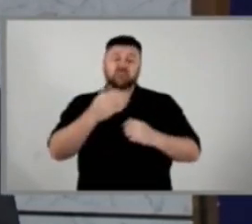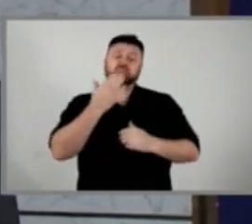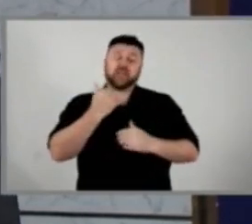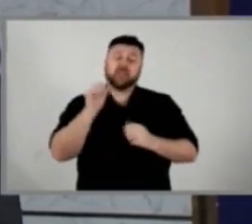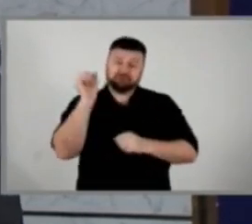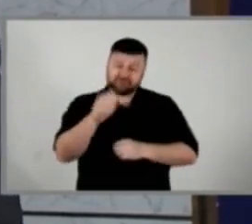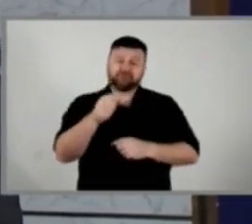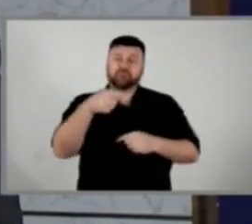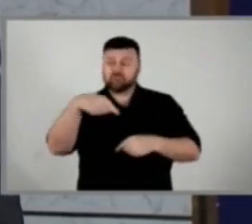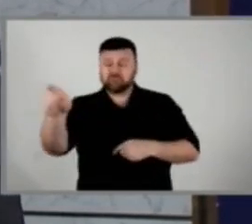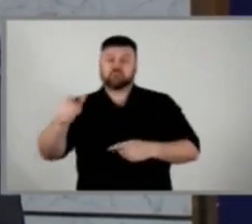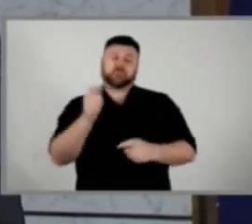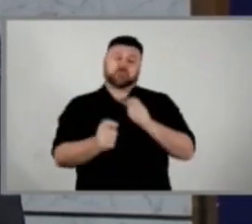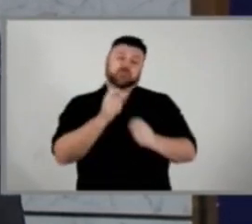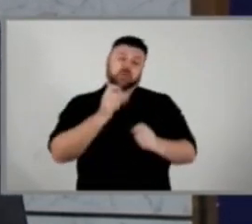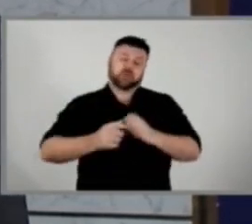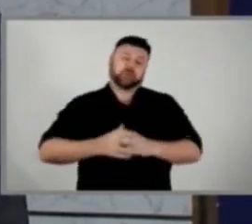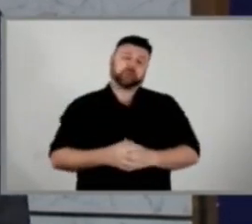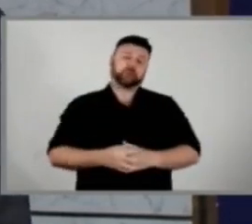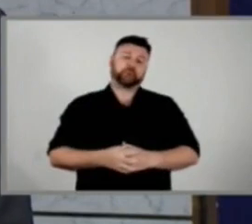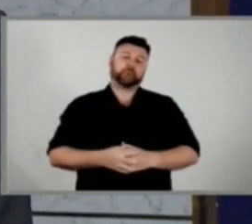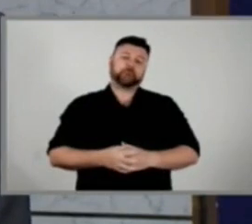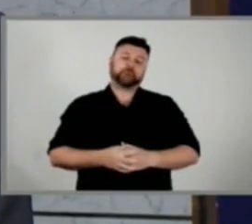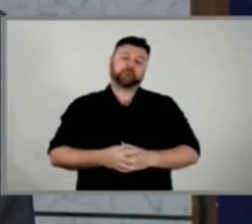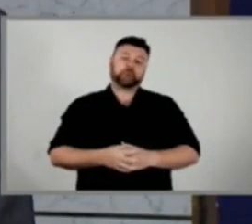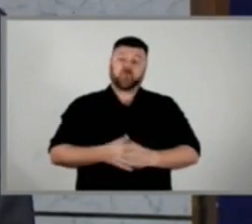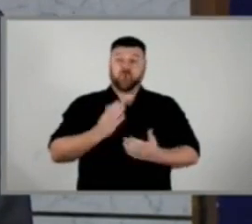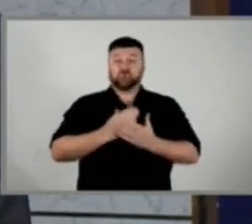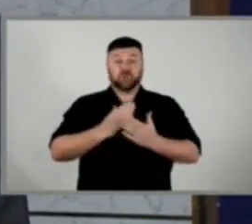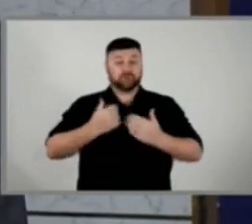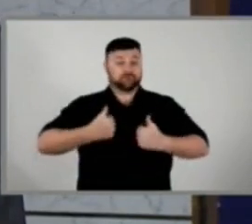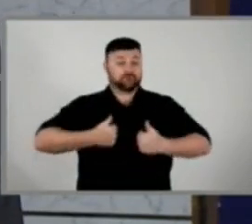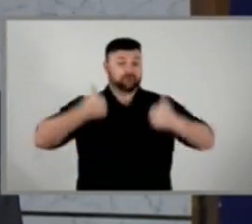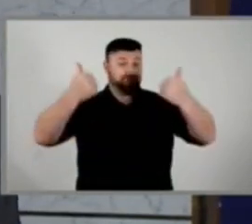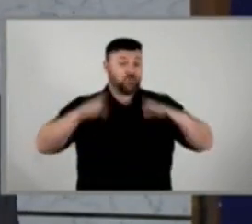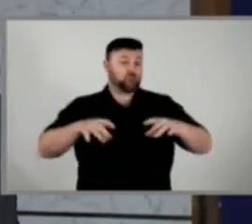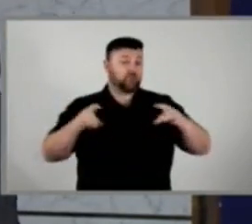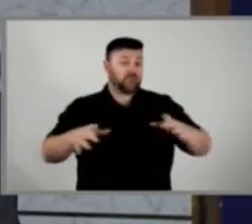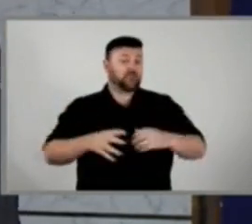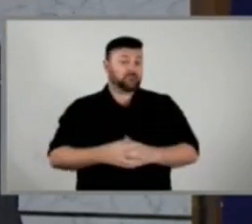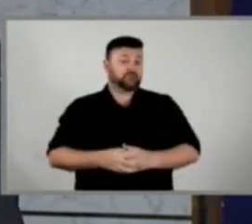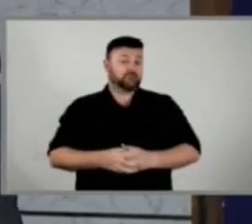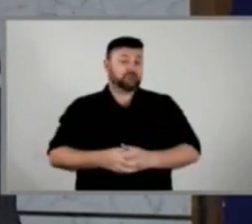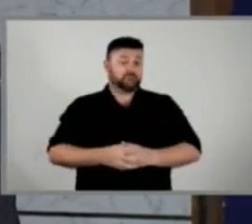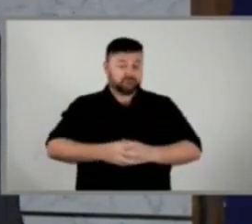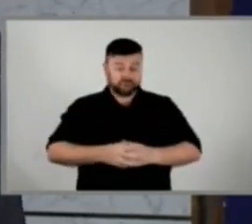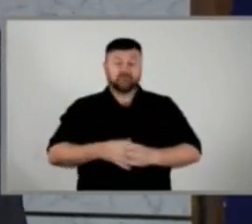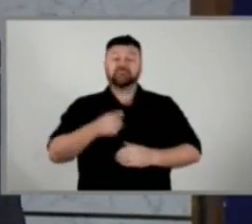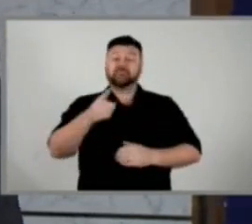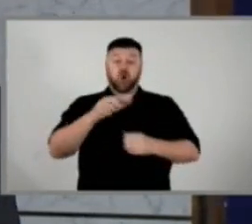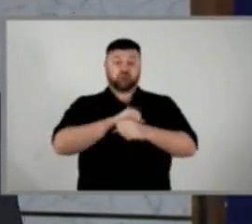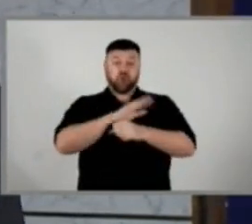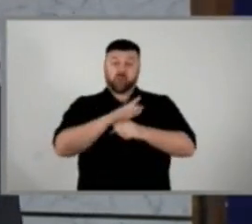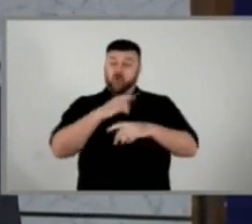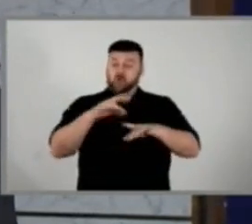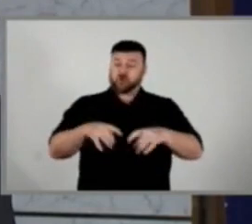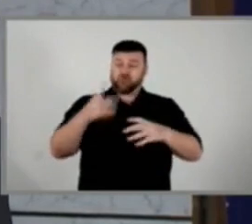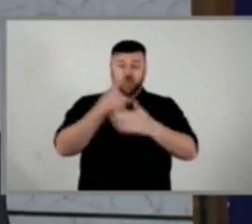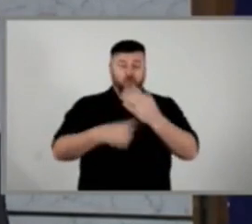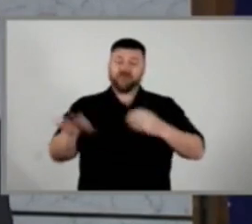where we have problems. So we're doing remarkably well. We are part of a global pandemic. The international situation